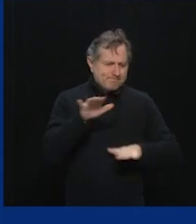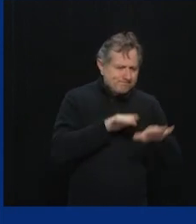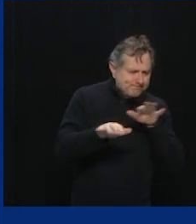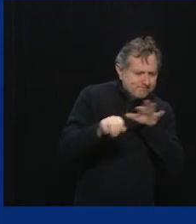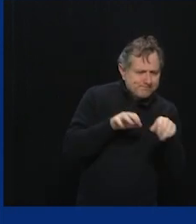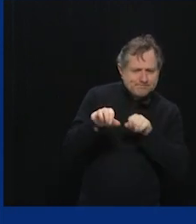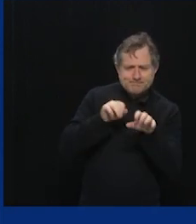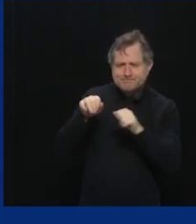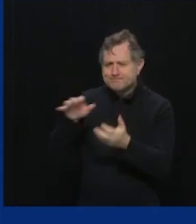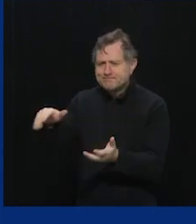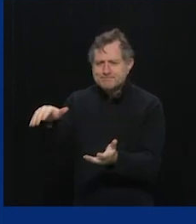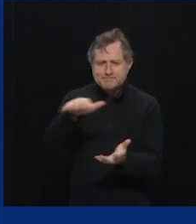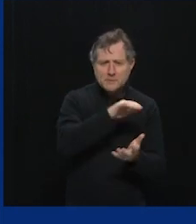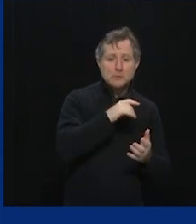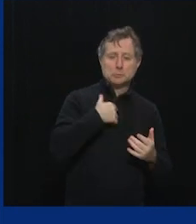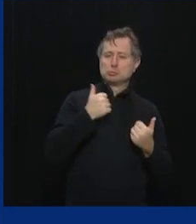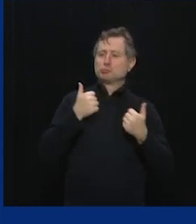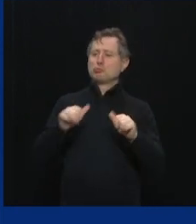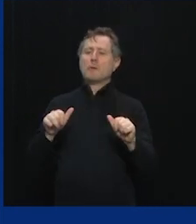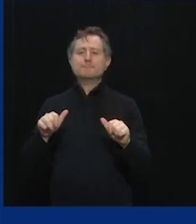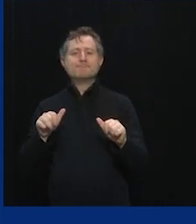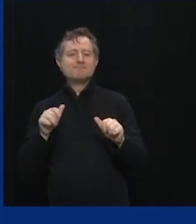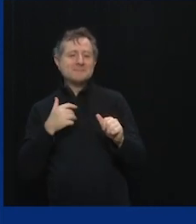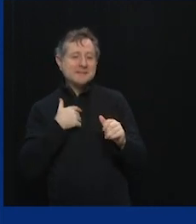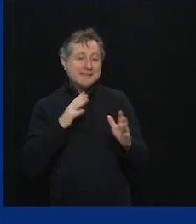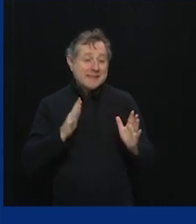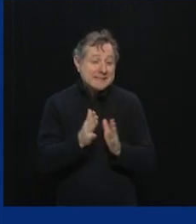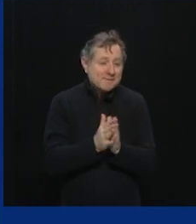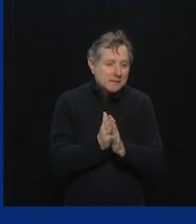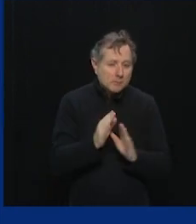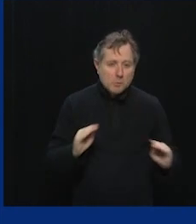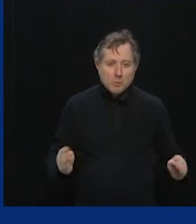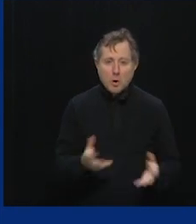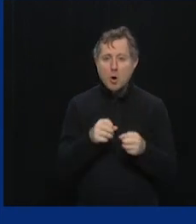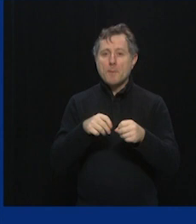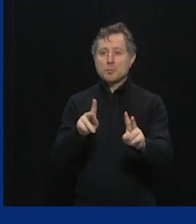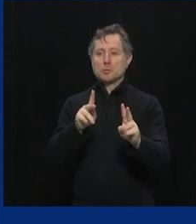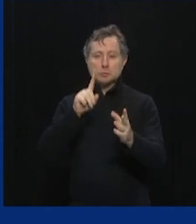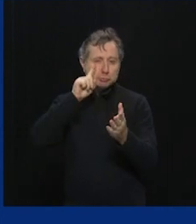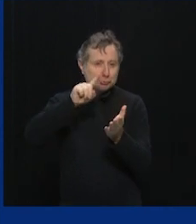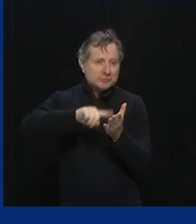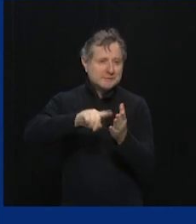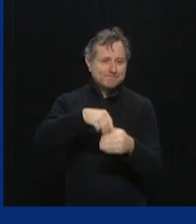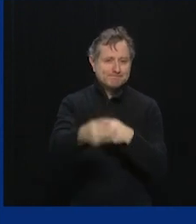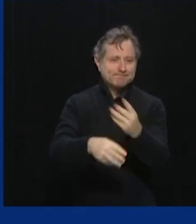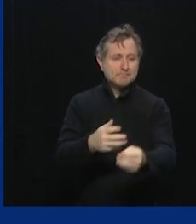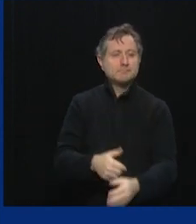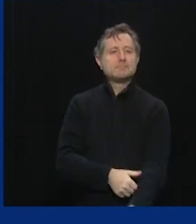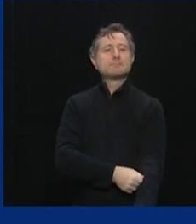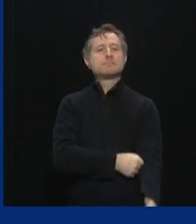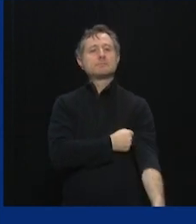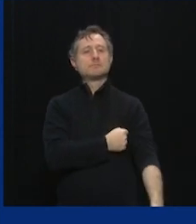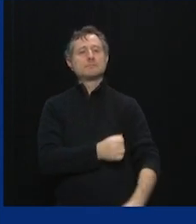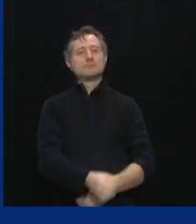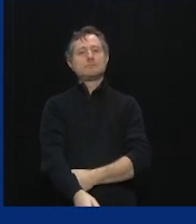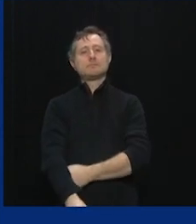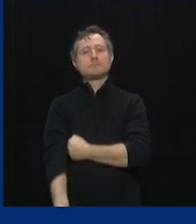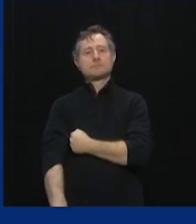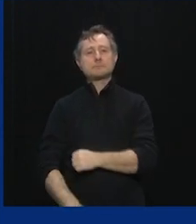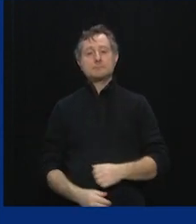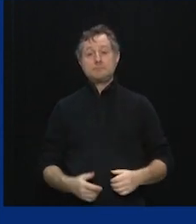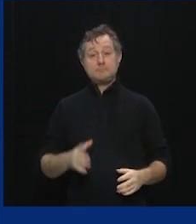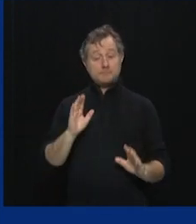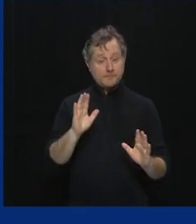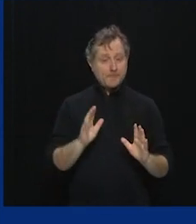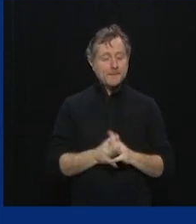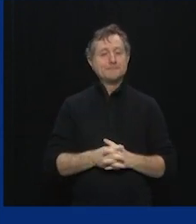be incentivizing opportunities to continue the research and development in this. All right, well, I wanted to tell